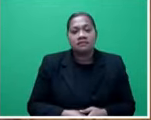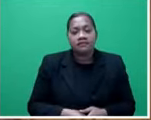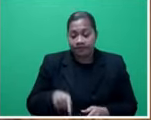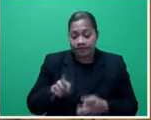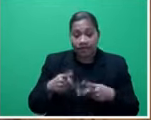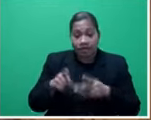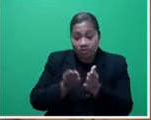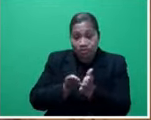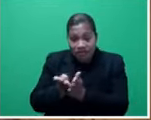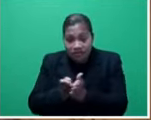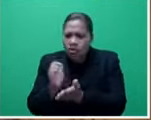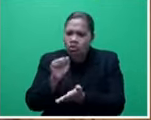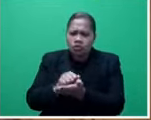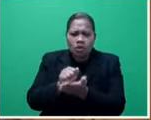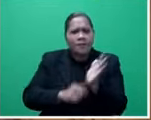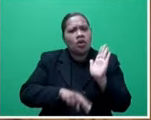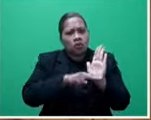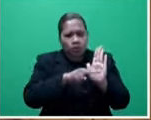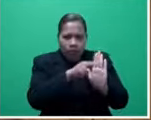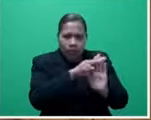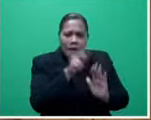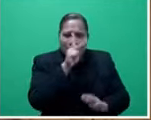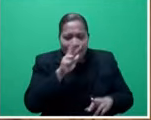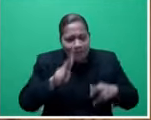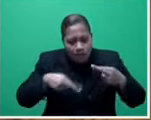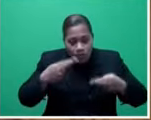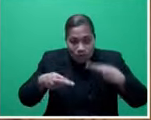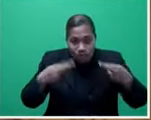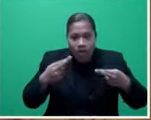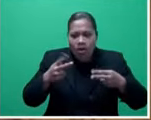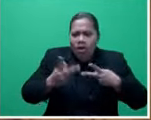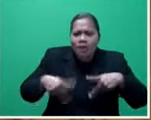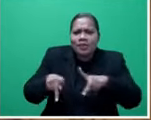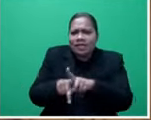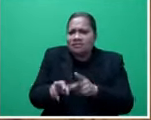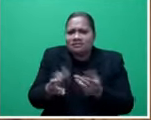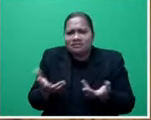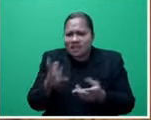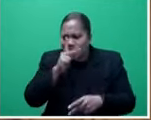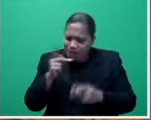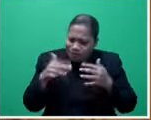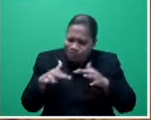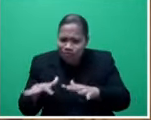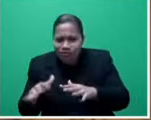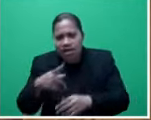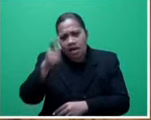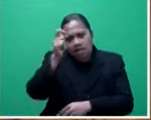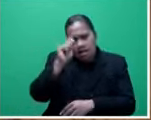shop, hotels, lodging house, public restaurants, place of public entertainment, clubs,